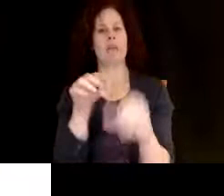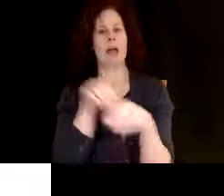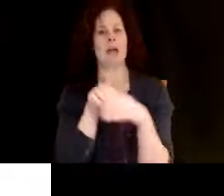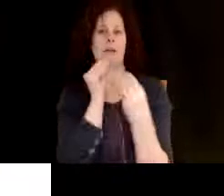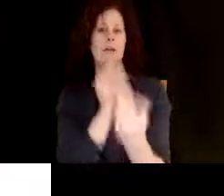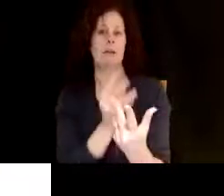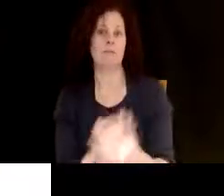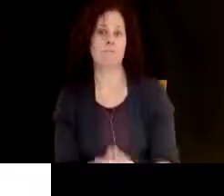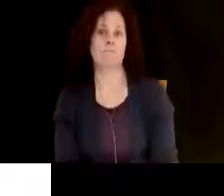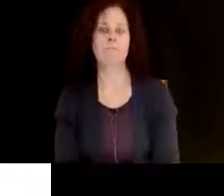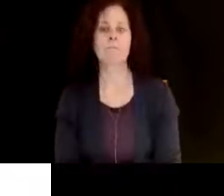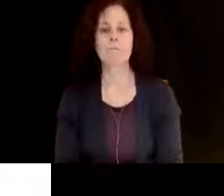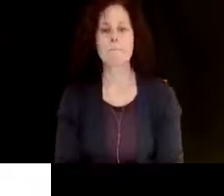slide.